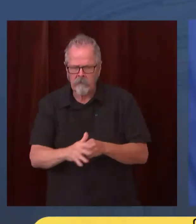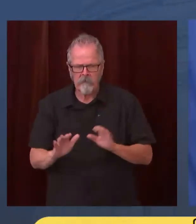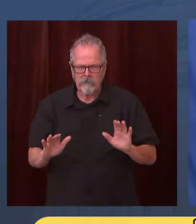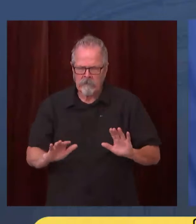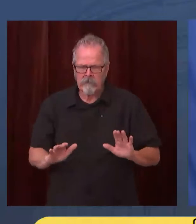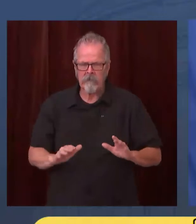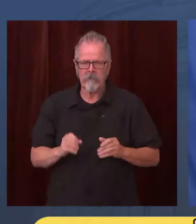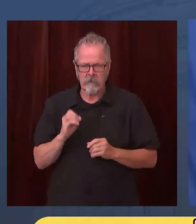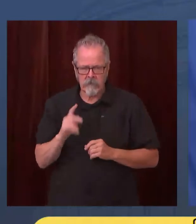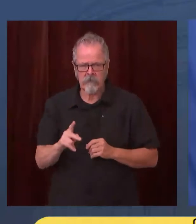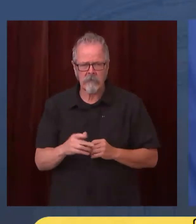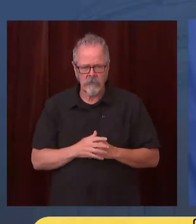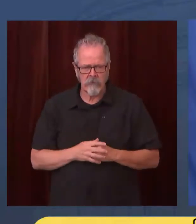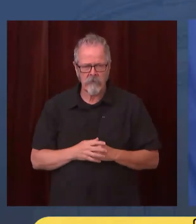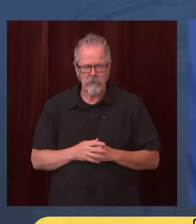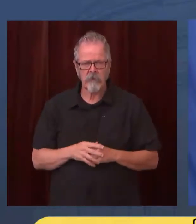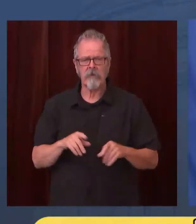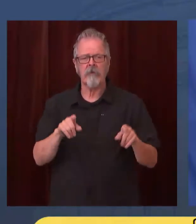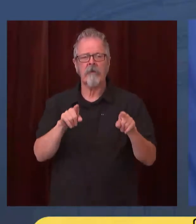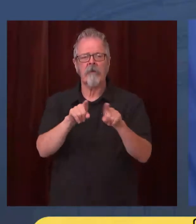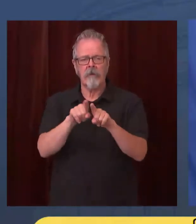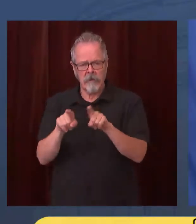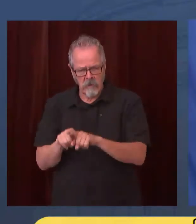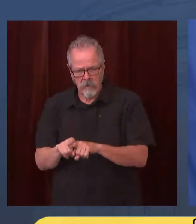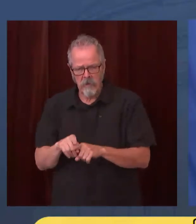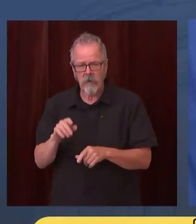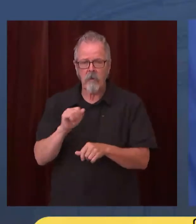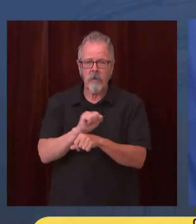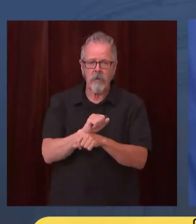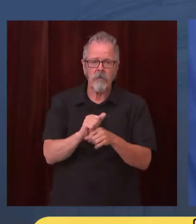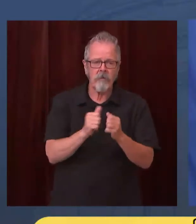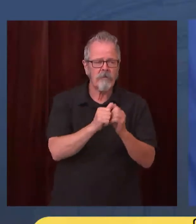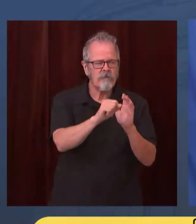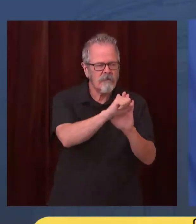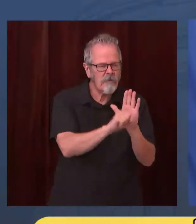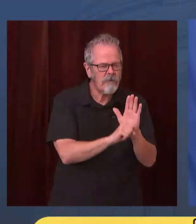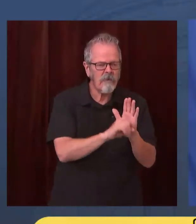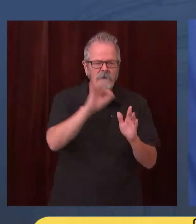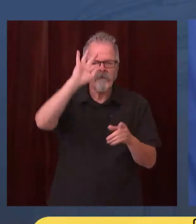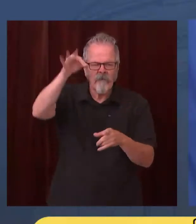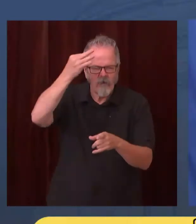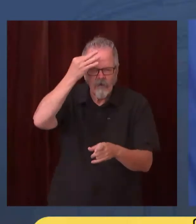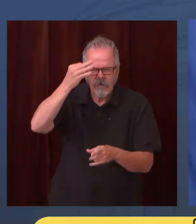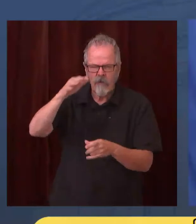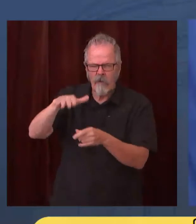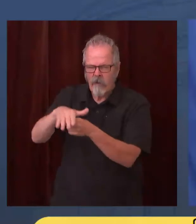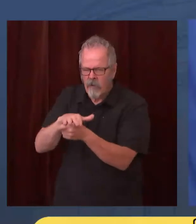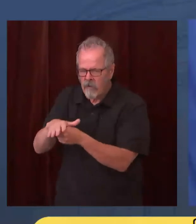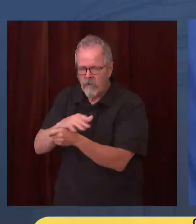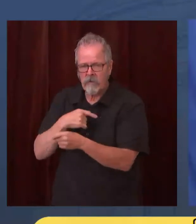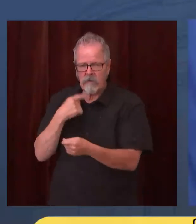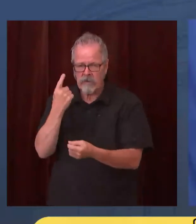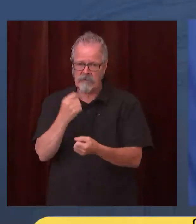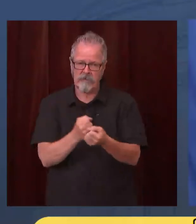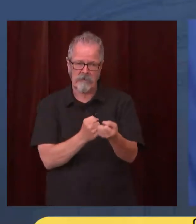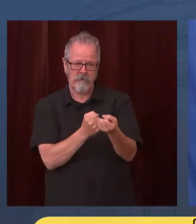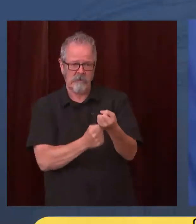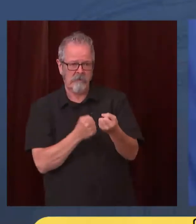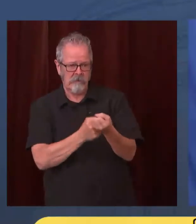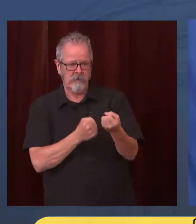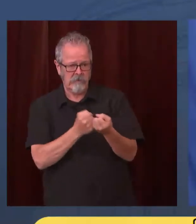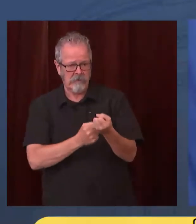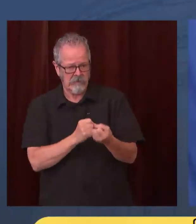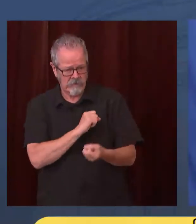staff support, which includes hoping that we can continue to get the support and the help